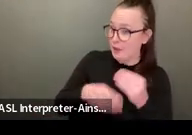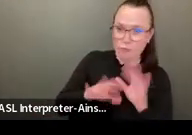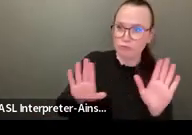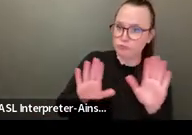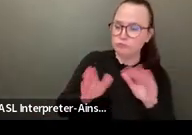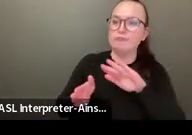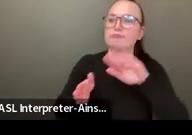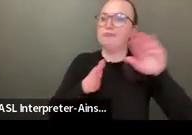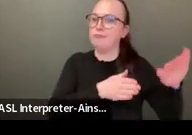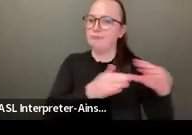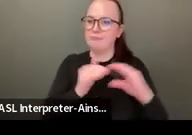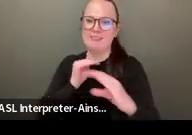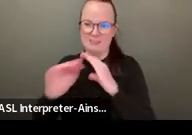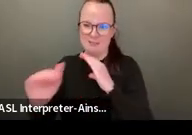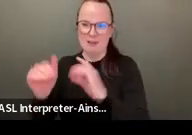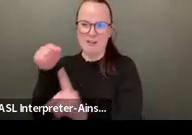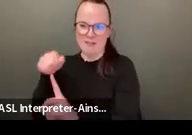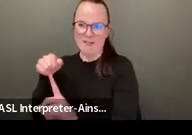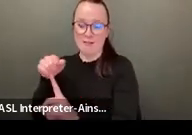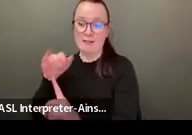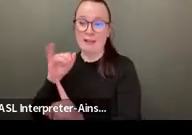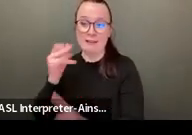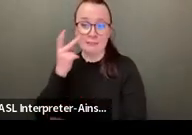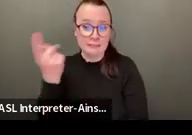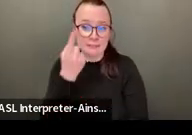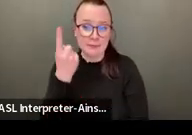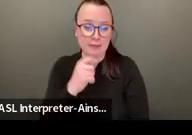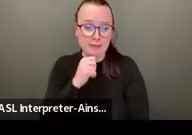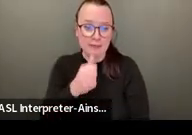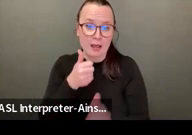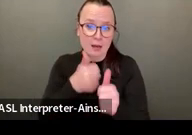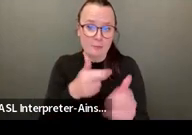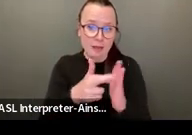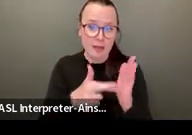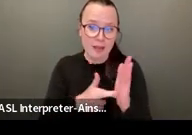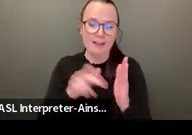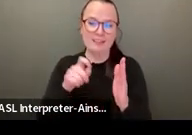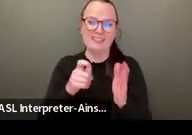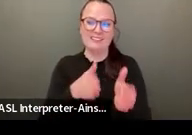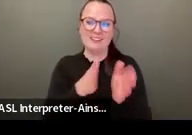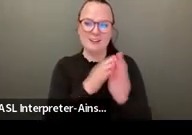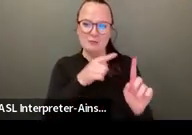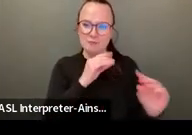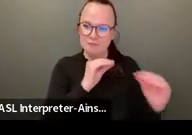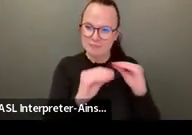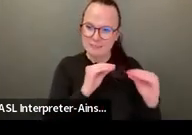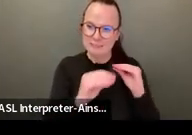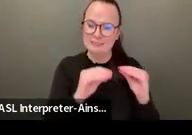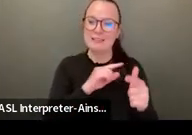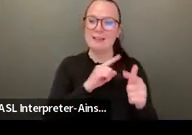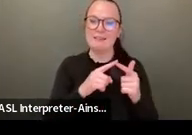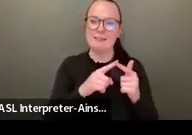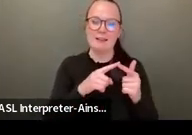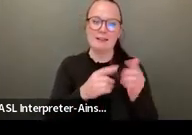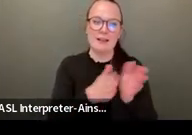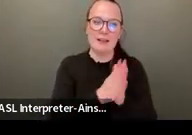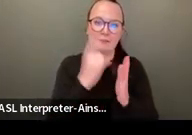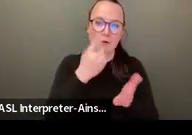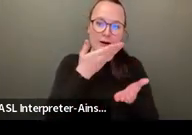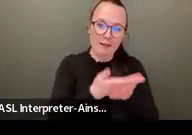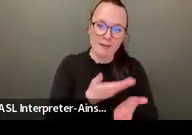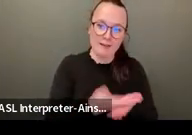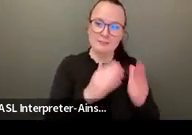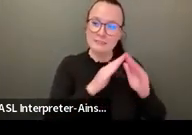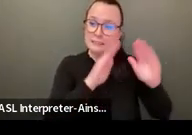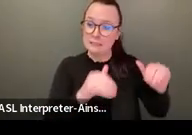Because if we see something that's non-compliant, we have to ask you to fix it. And then we have to ask for evidence of systemic correction. It